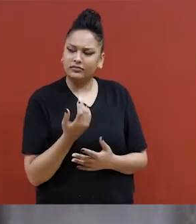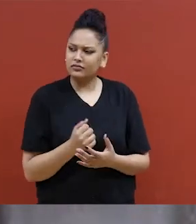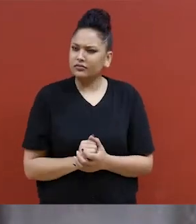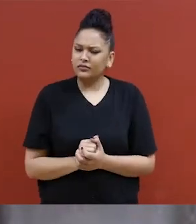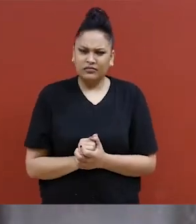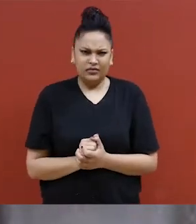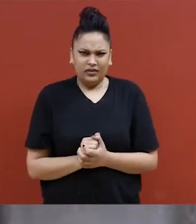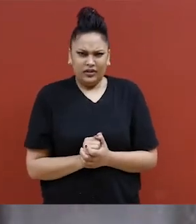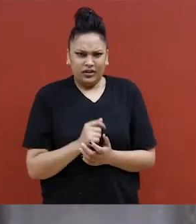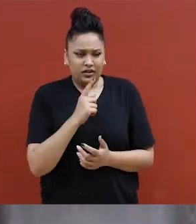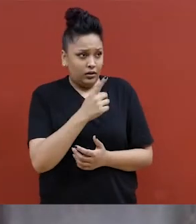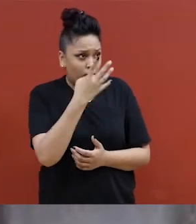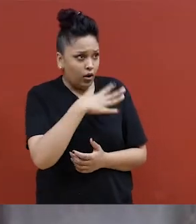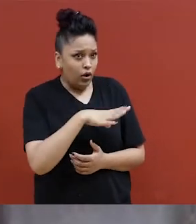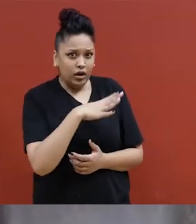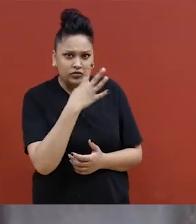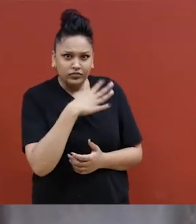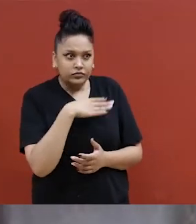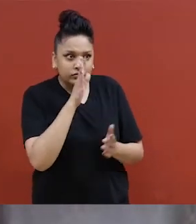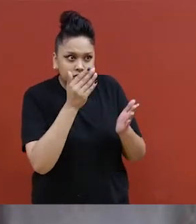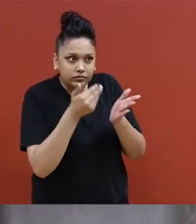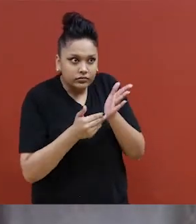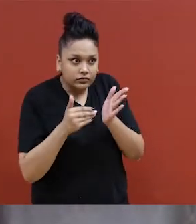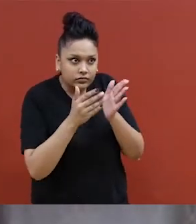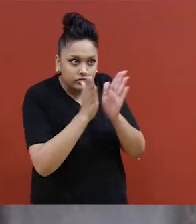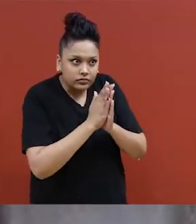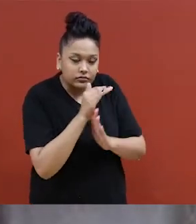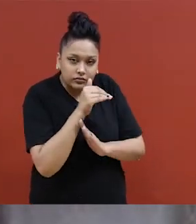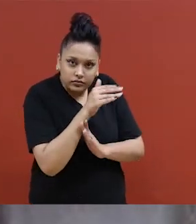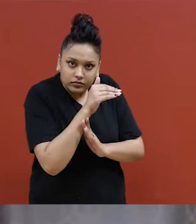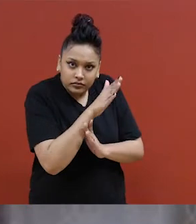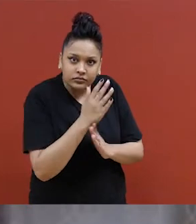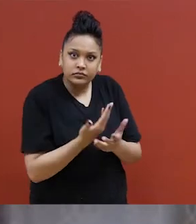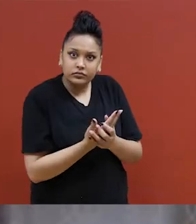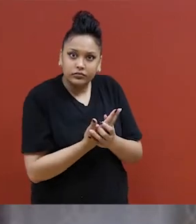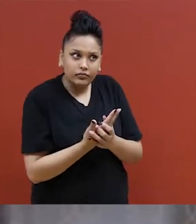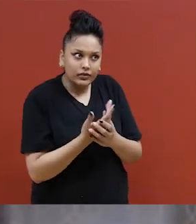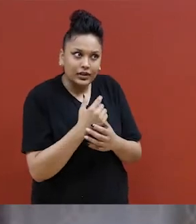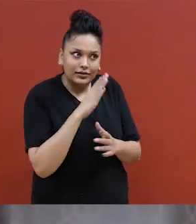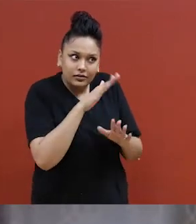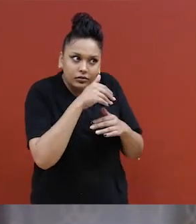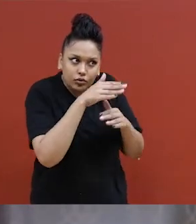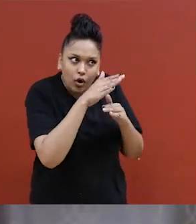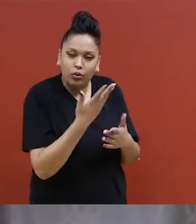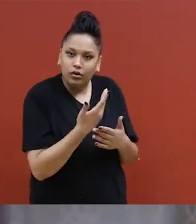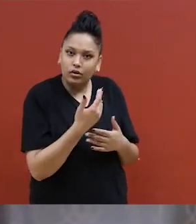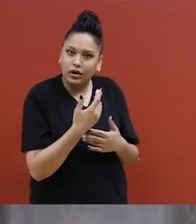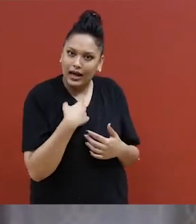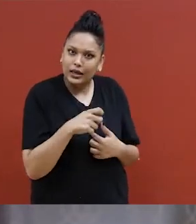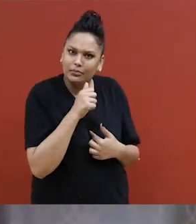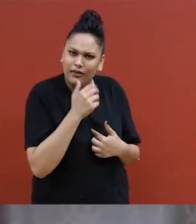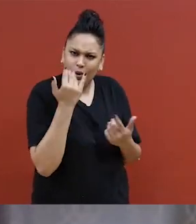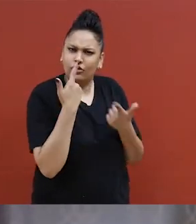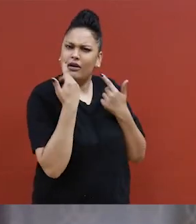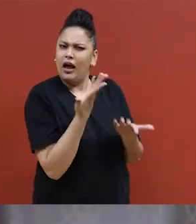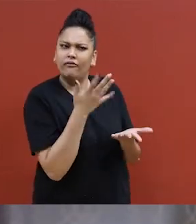I came out and asked her, I said, is my asking for privacy, is that funny to you? Like, explain